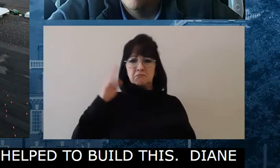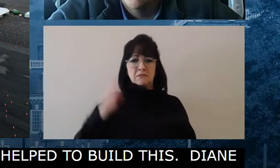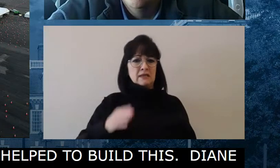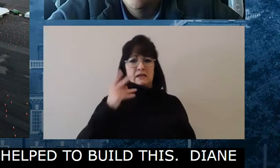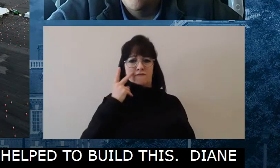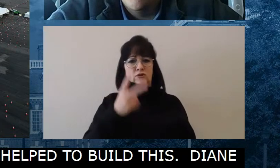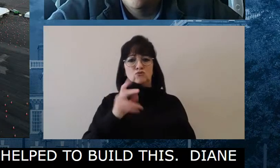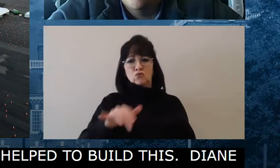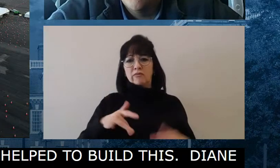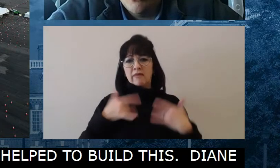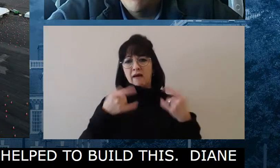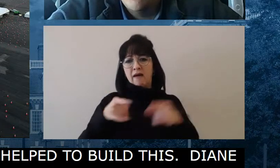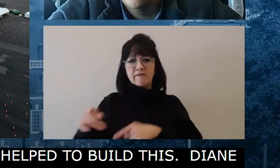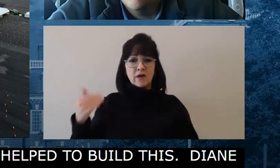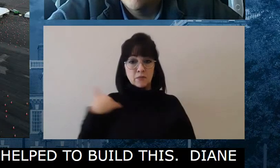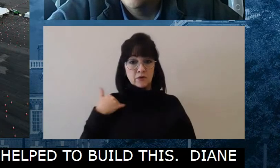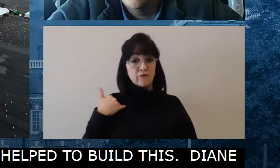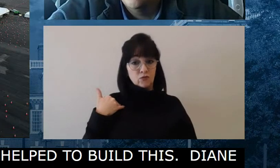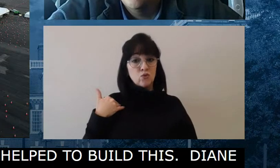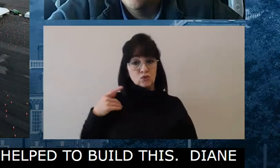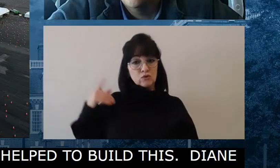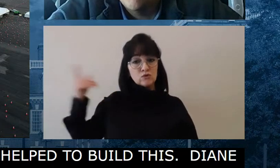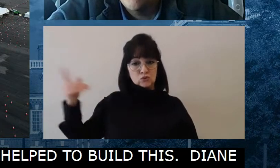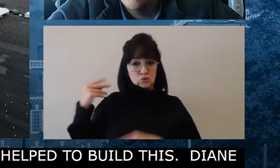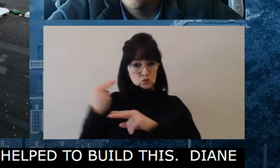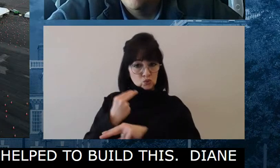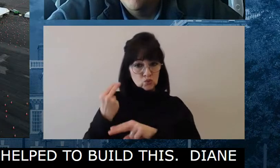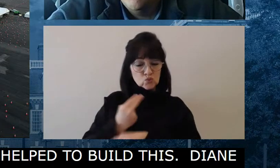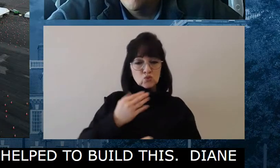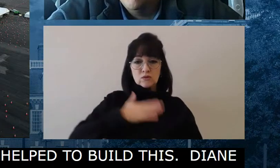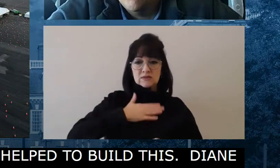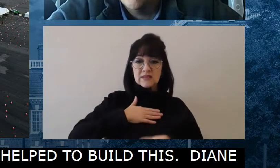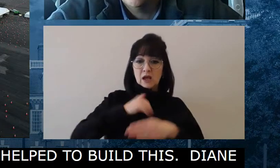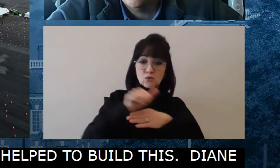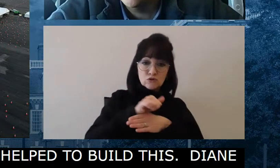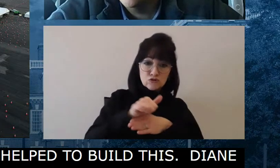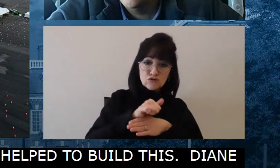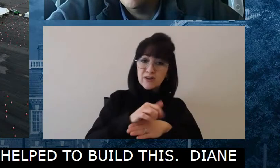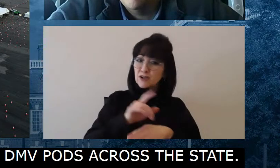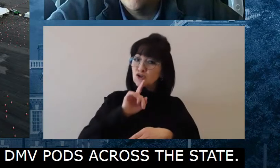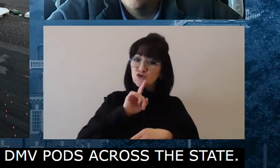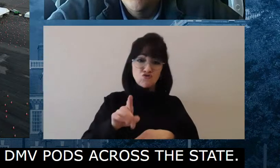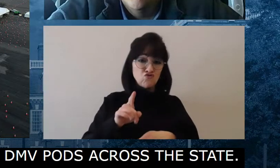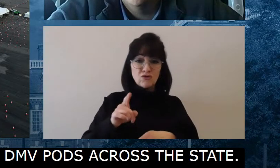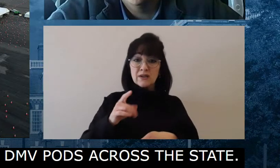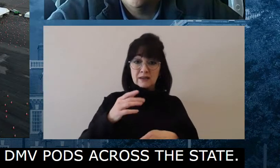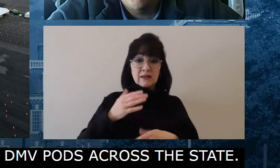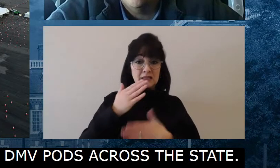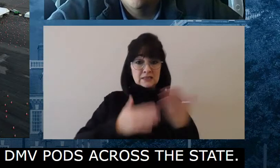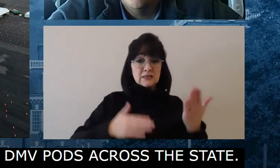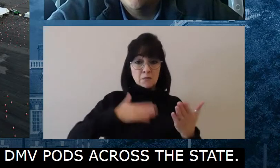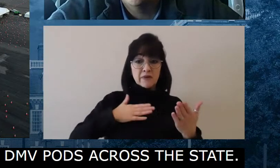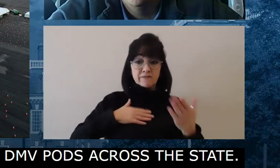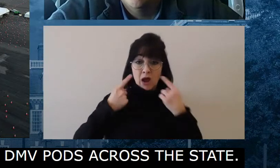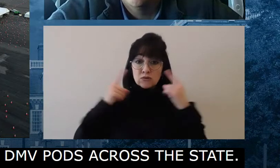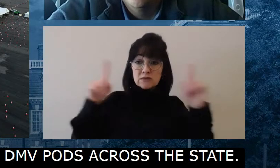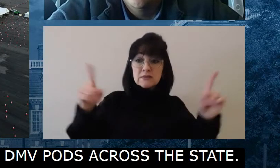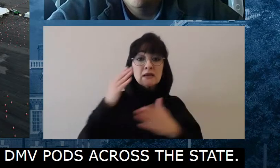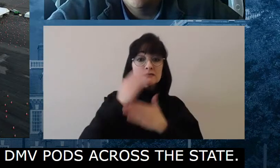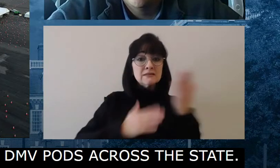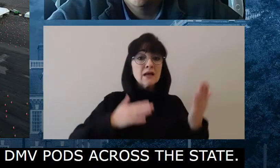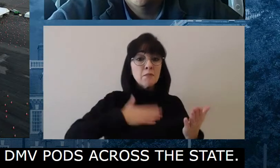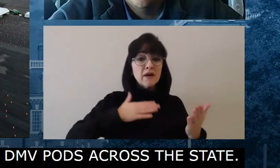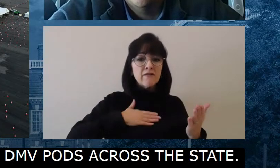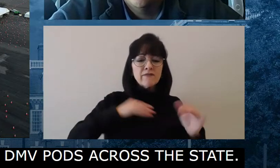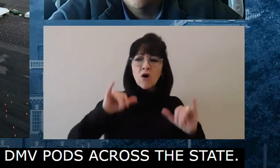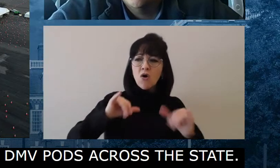this before, and they used our job aid cards, they used the training, and really our successes and some of our hurdles as well over the last few months to